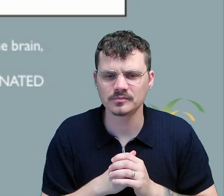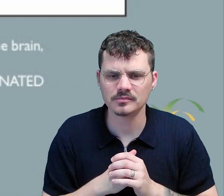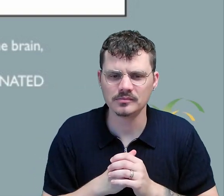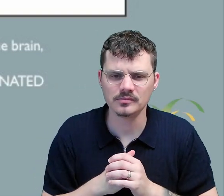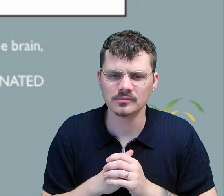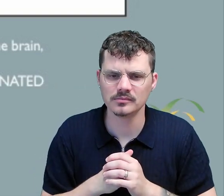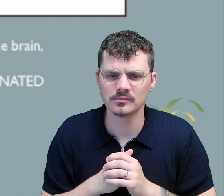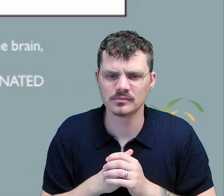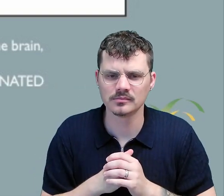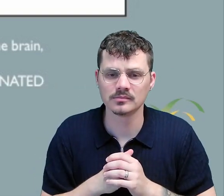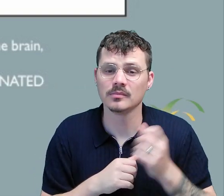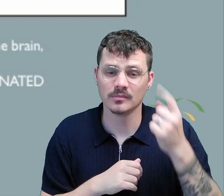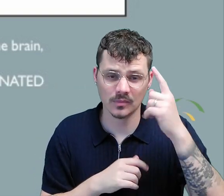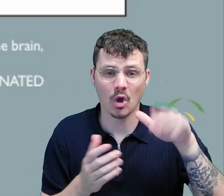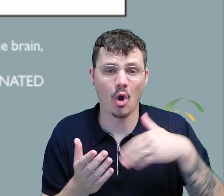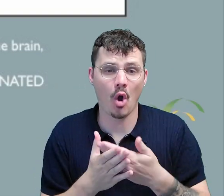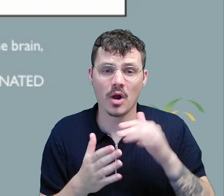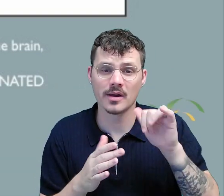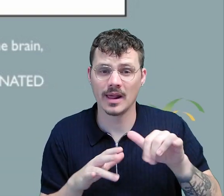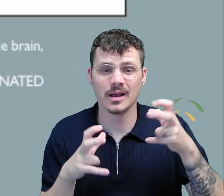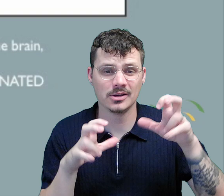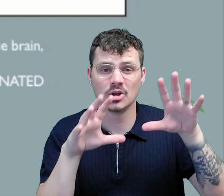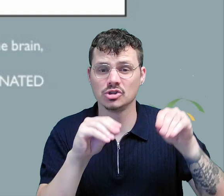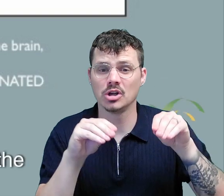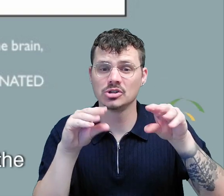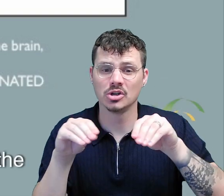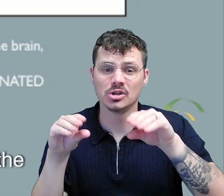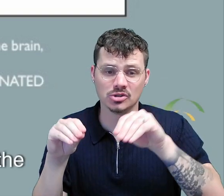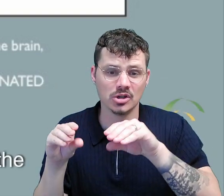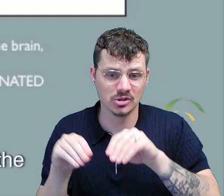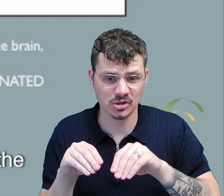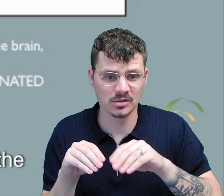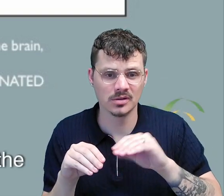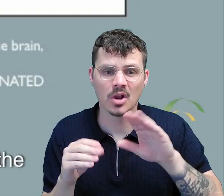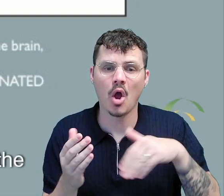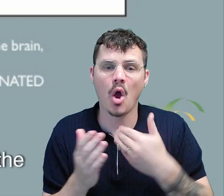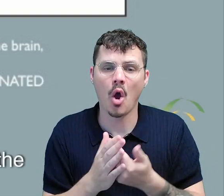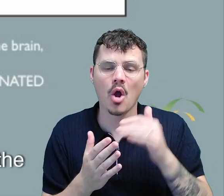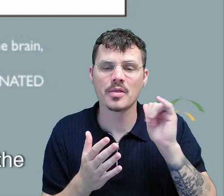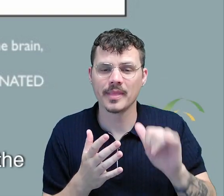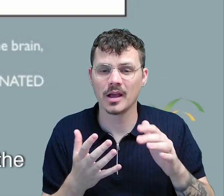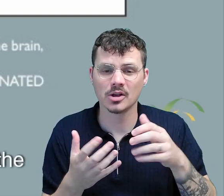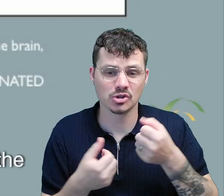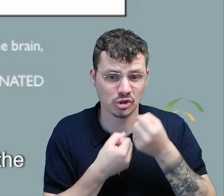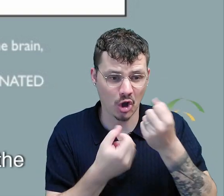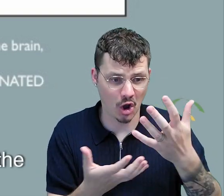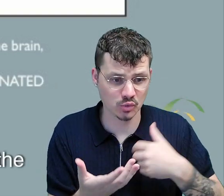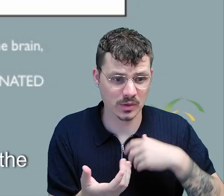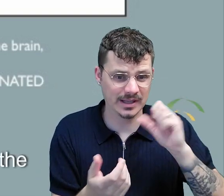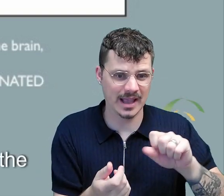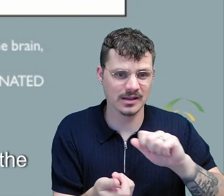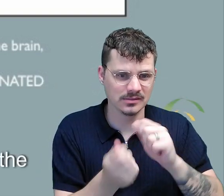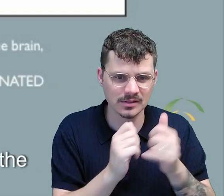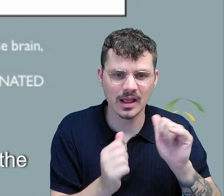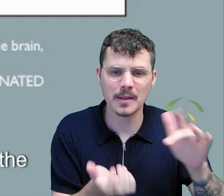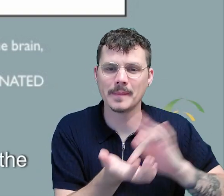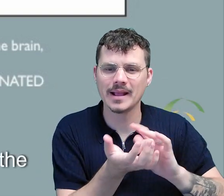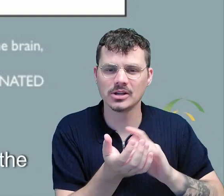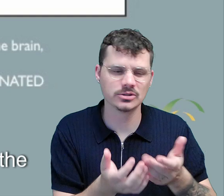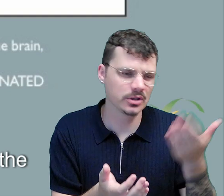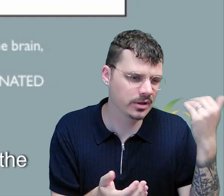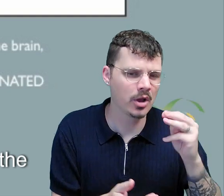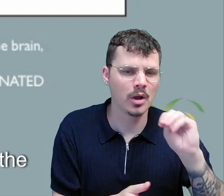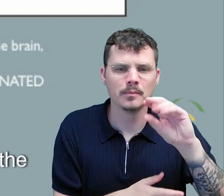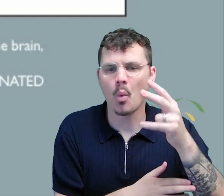And when all that shuts down and all the reversible causes, right, the sedating medicines,